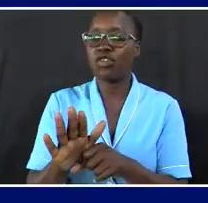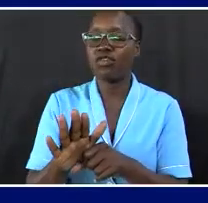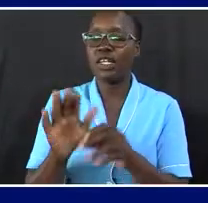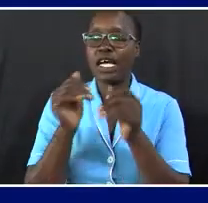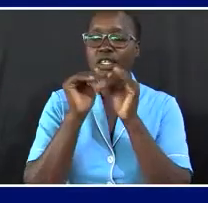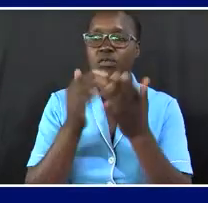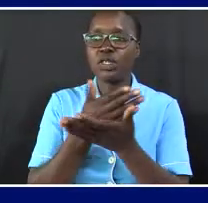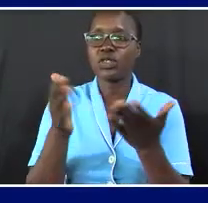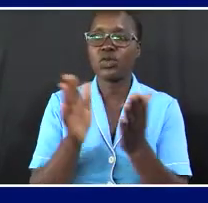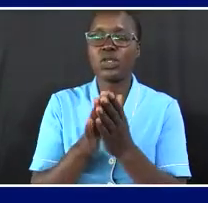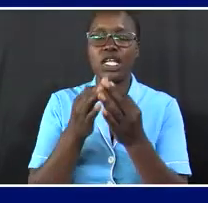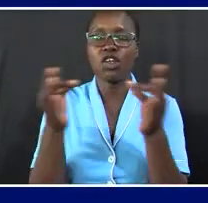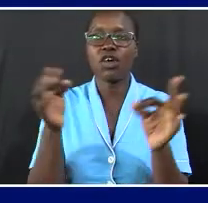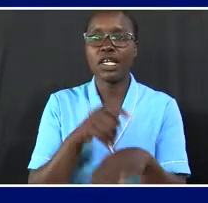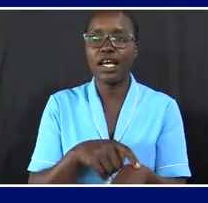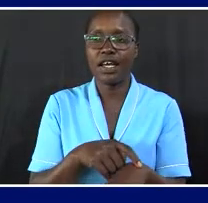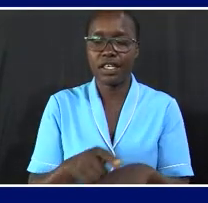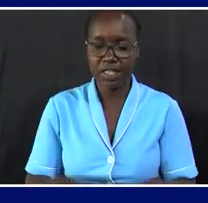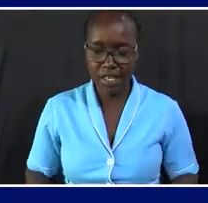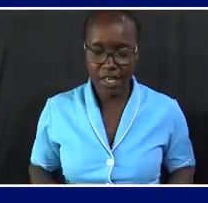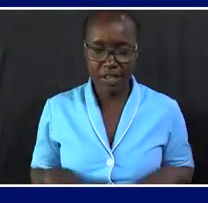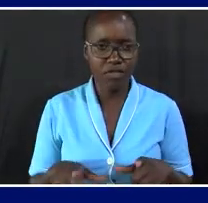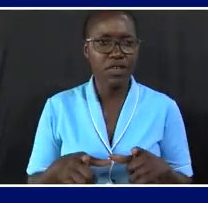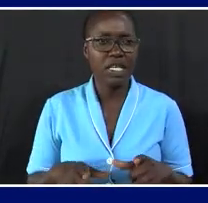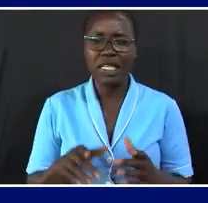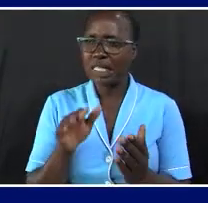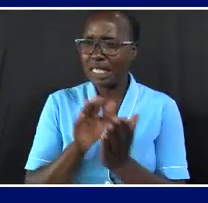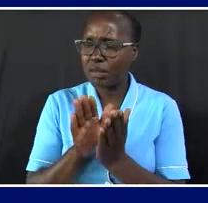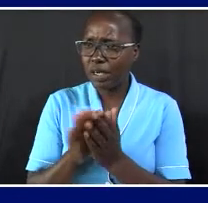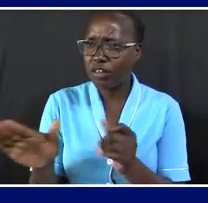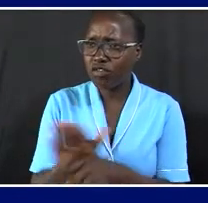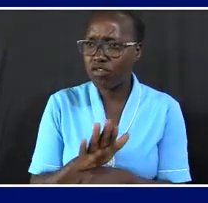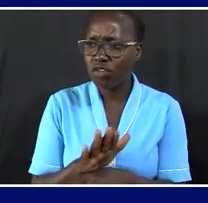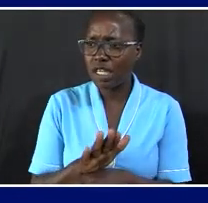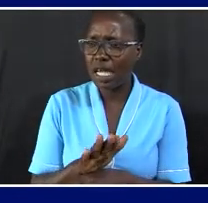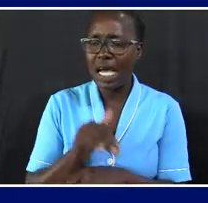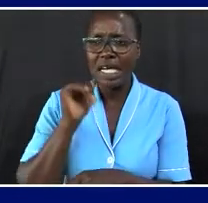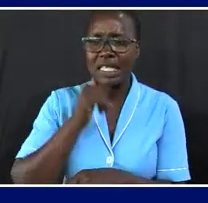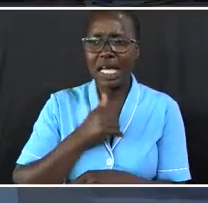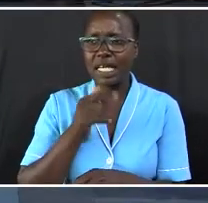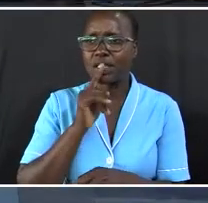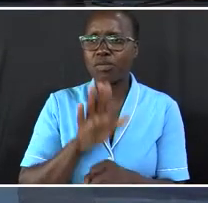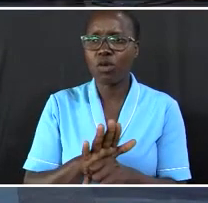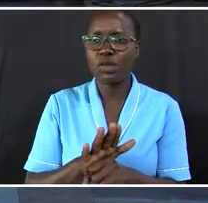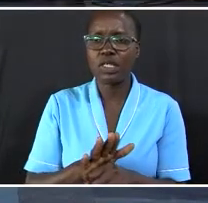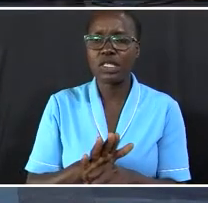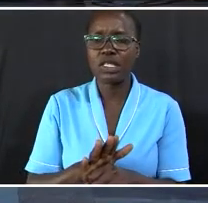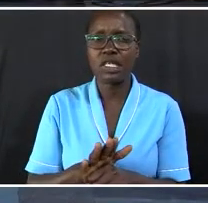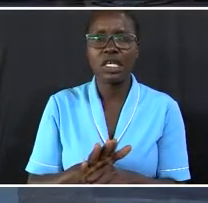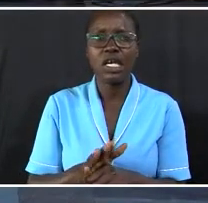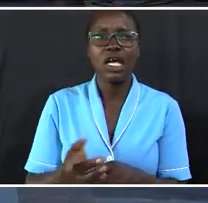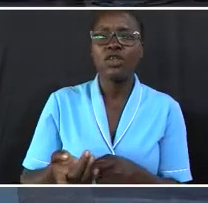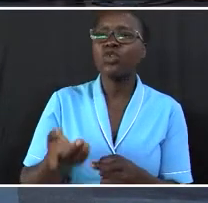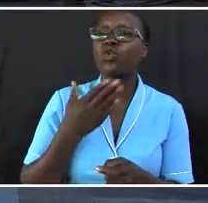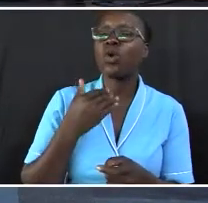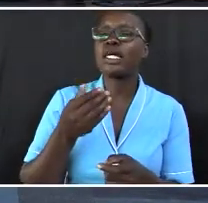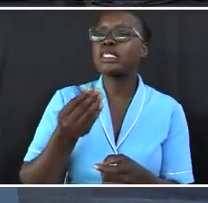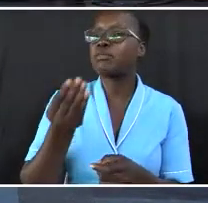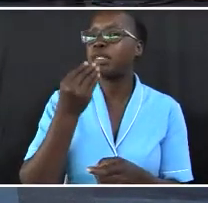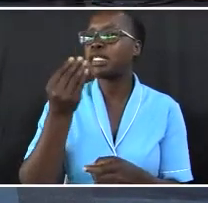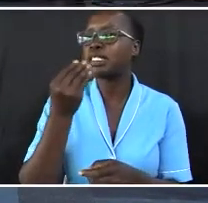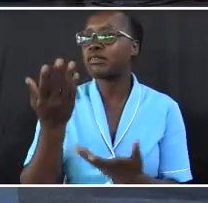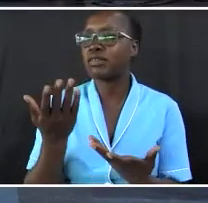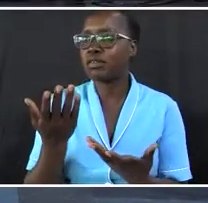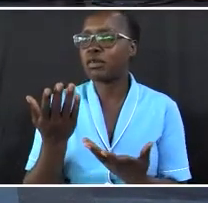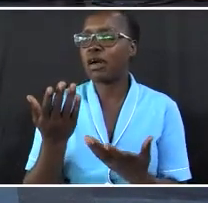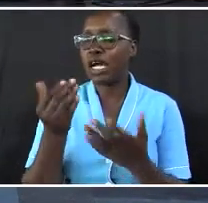I will bless you with a long life. Isn't that a package? Isn't that a package? You want blessings for your food and your water,